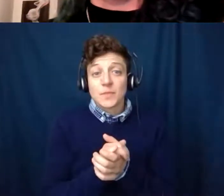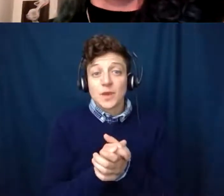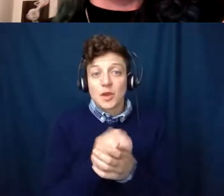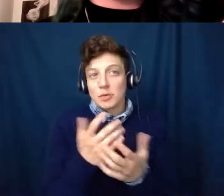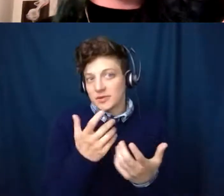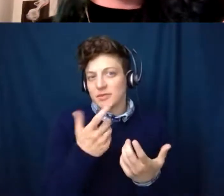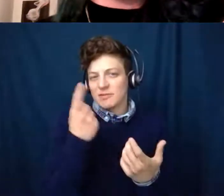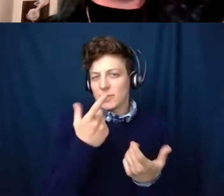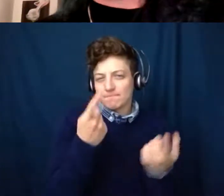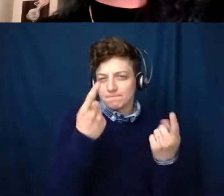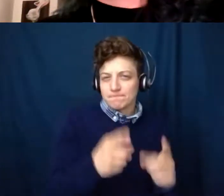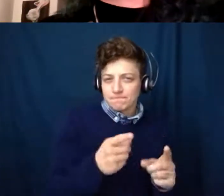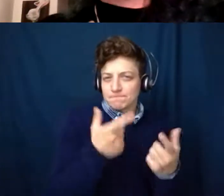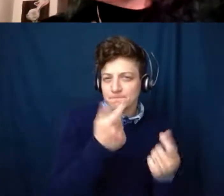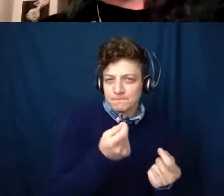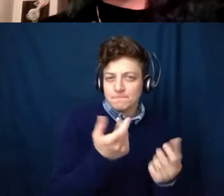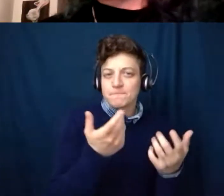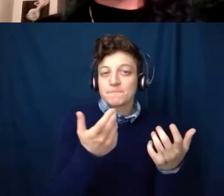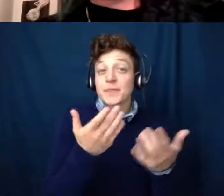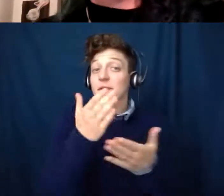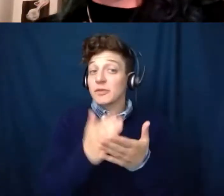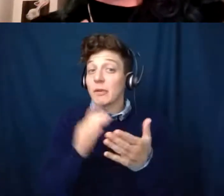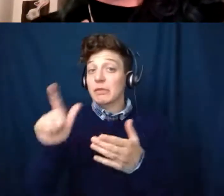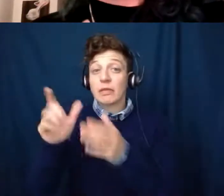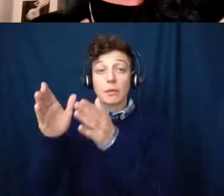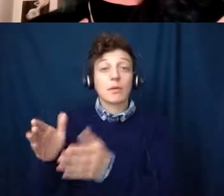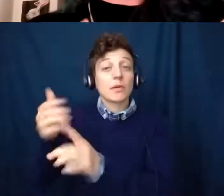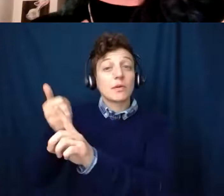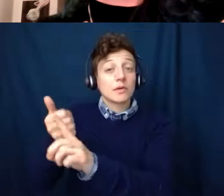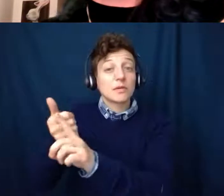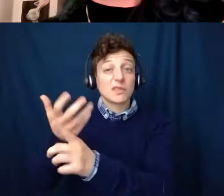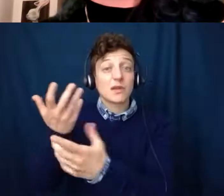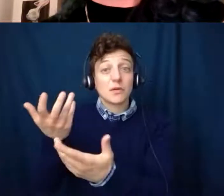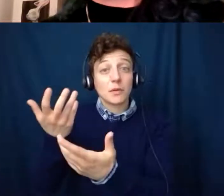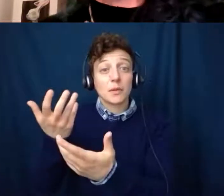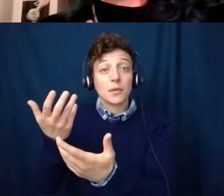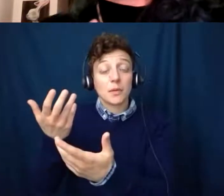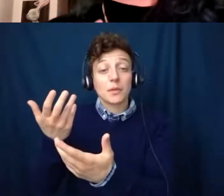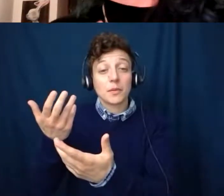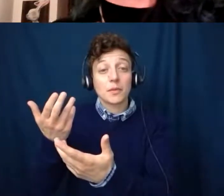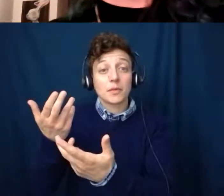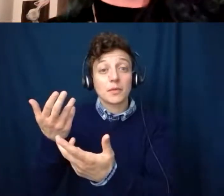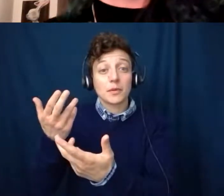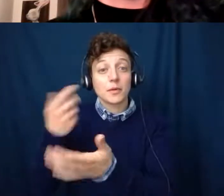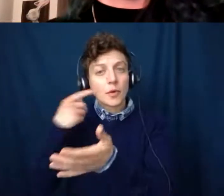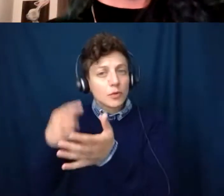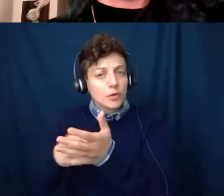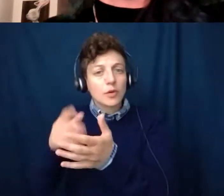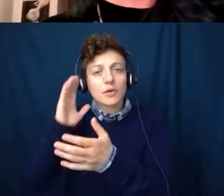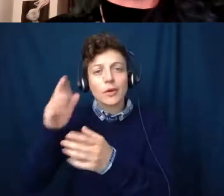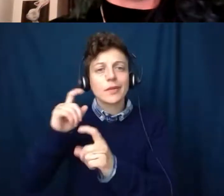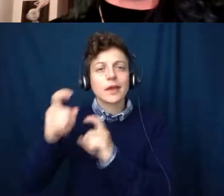happenstance, some of our librarians have become quite noteworthy for administering Narcan